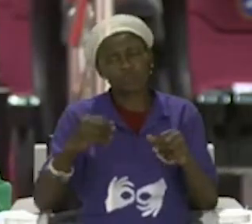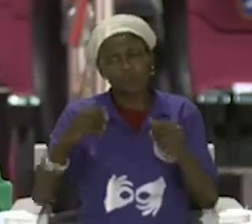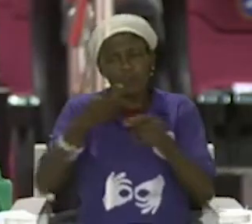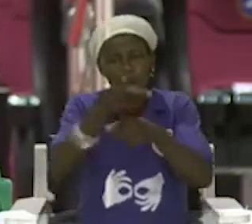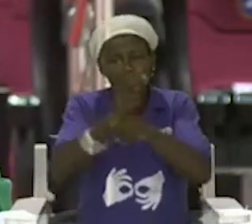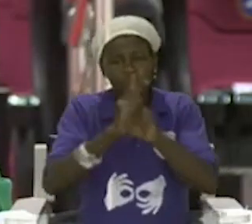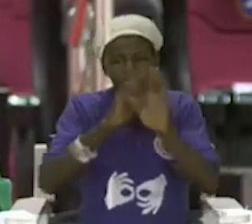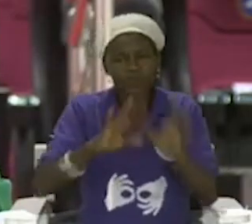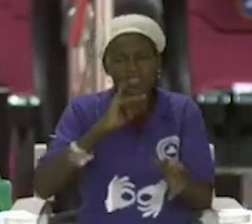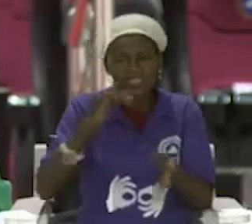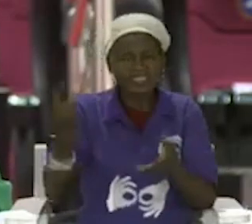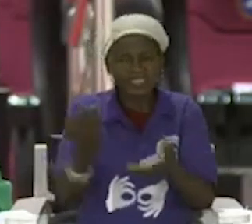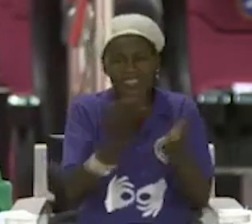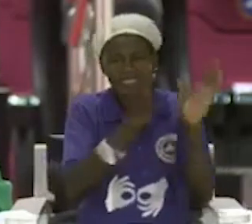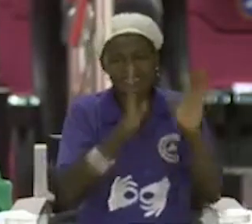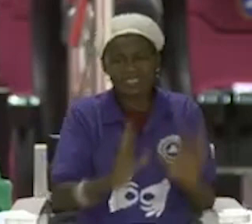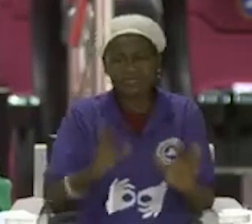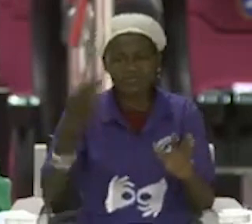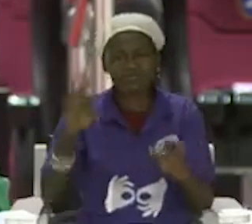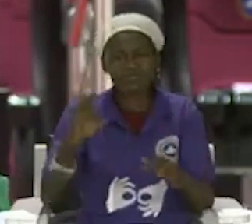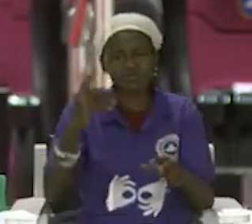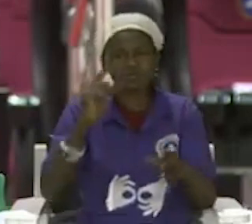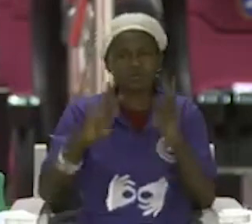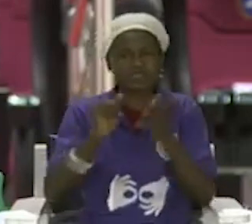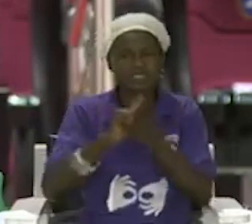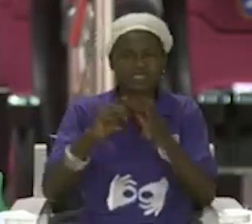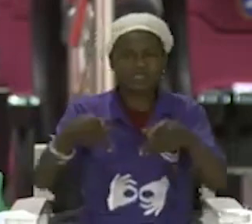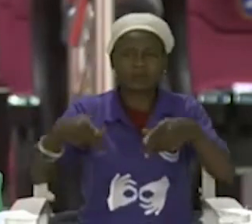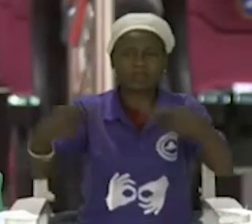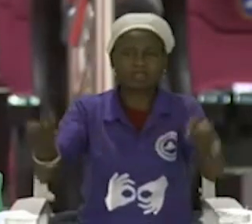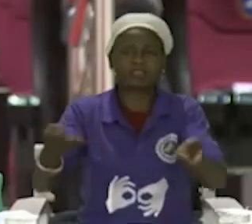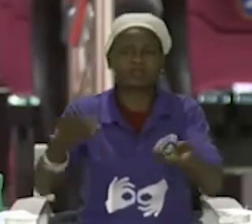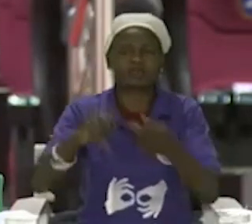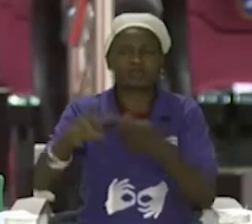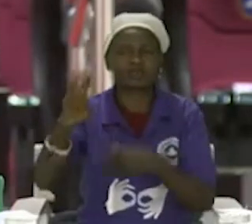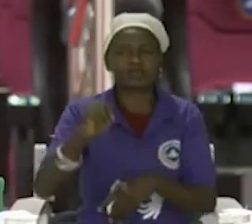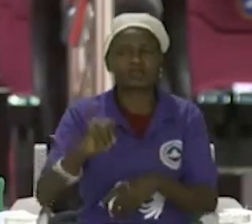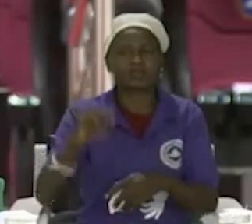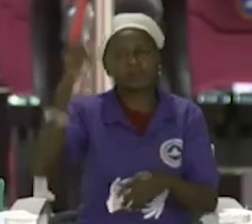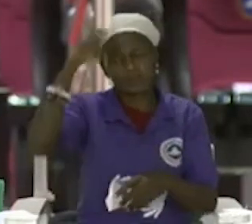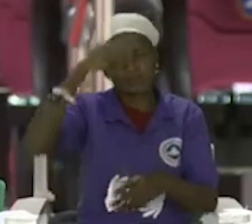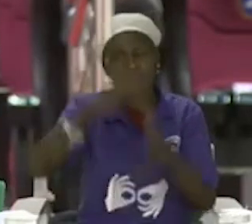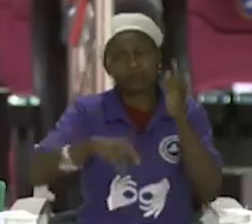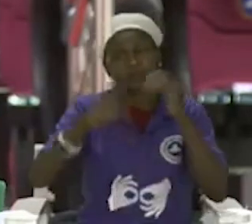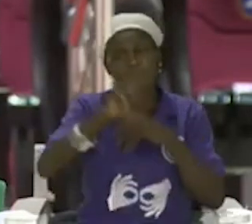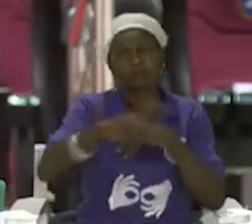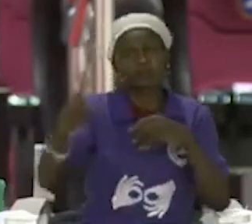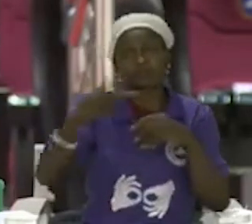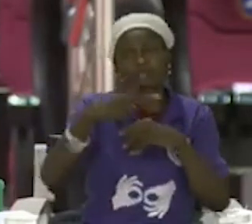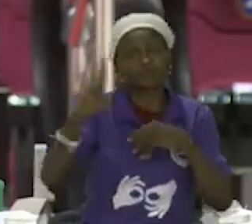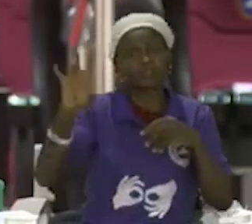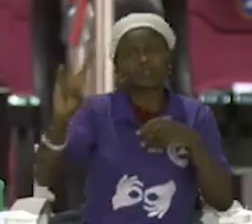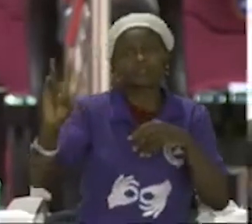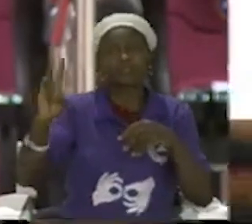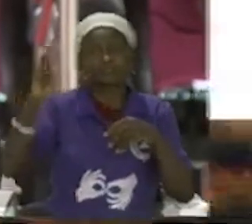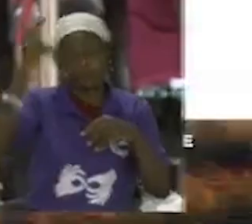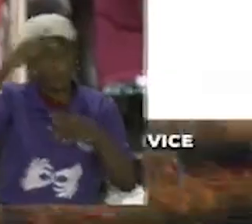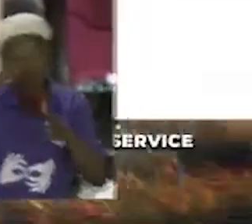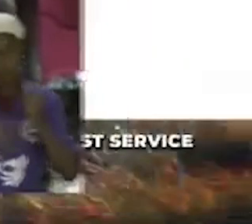slave of the lender. Proverbs chapter 22, verse 7. Proverbs 22 verse